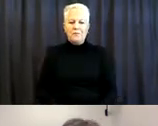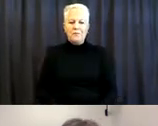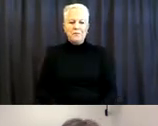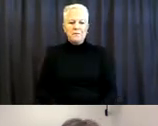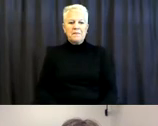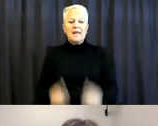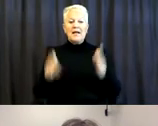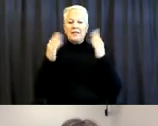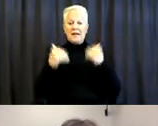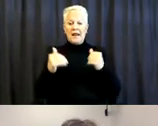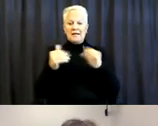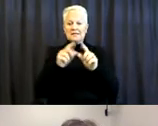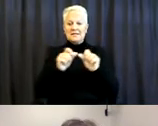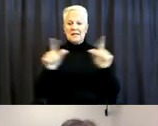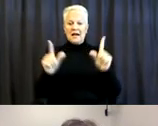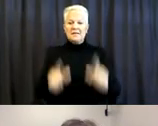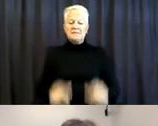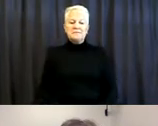Next slide.